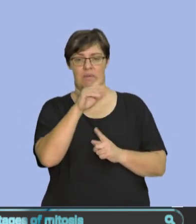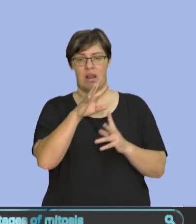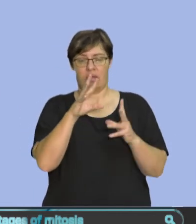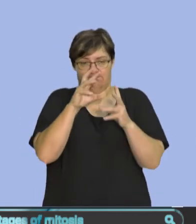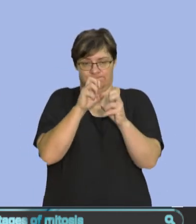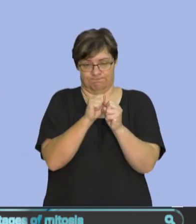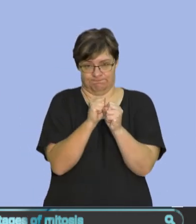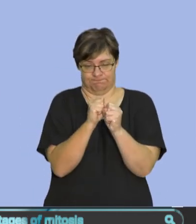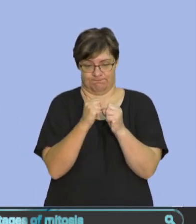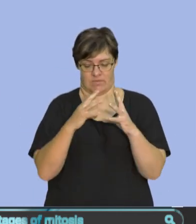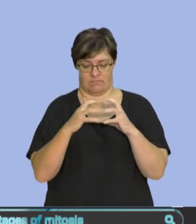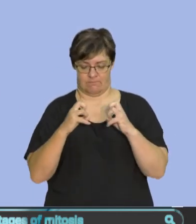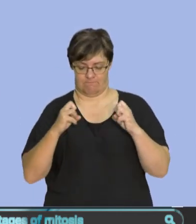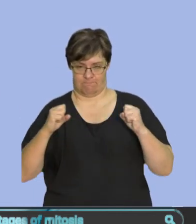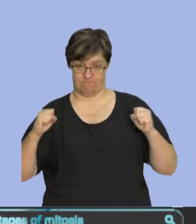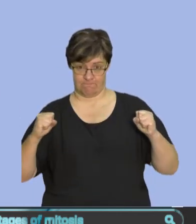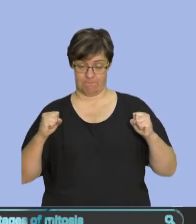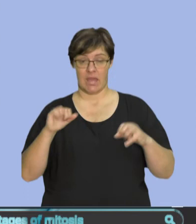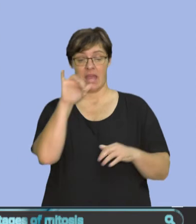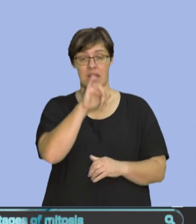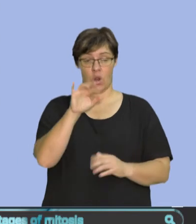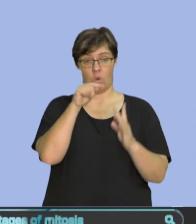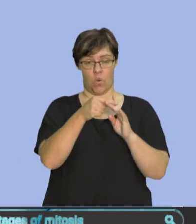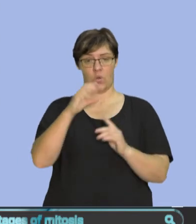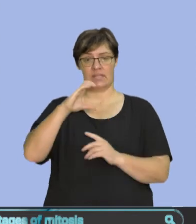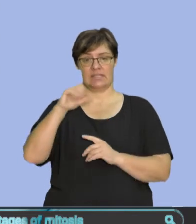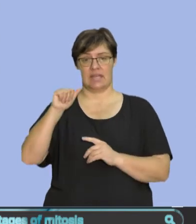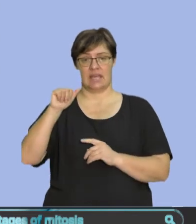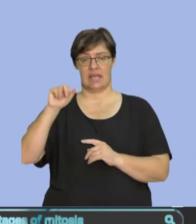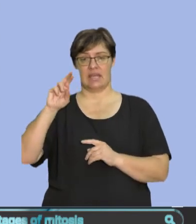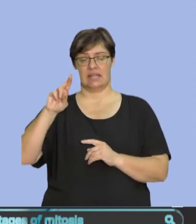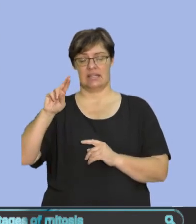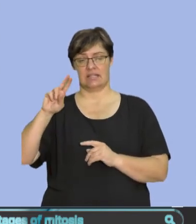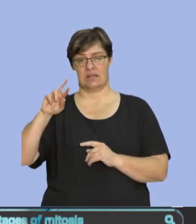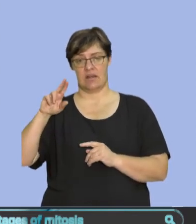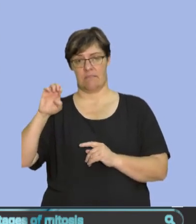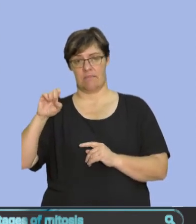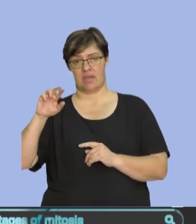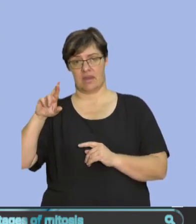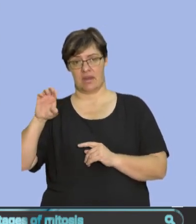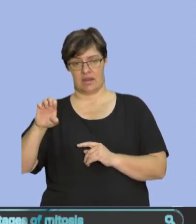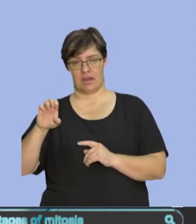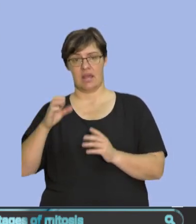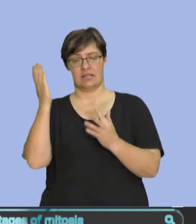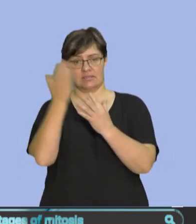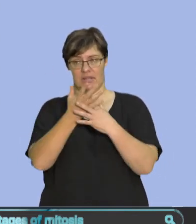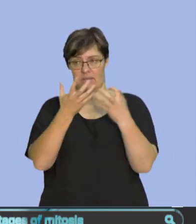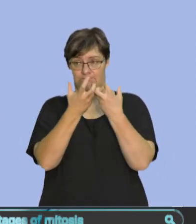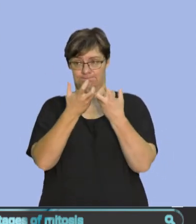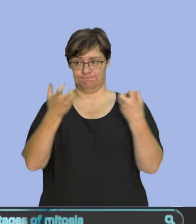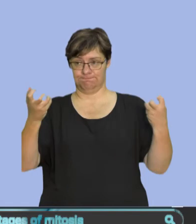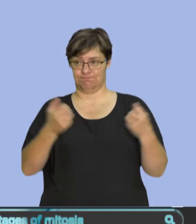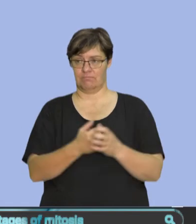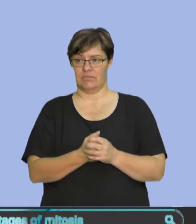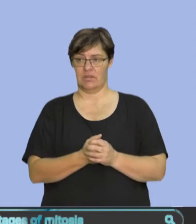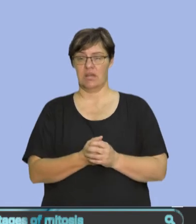contracting. We see that the yellow dots, which indicate the centromeres, have split and have been moved apart. So what we